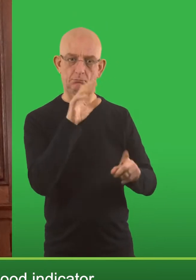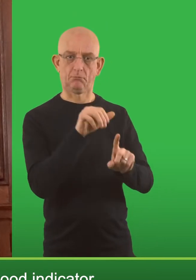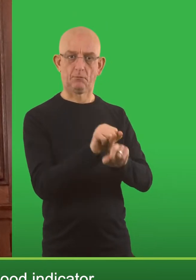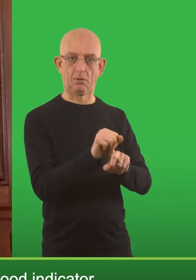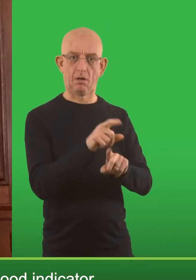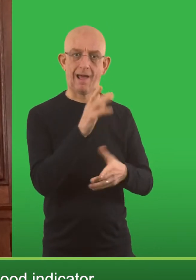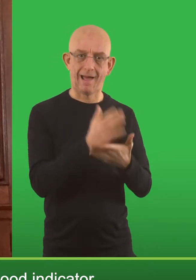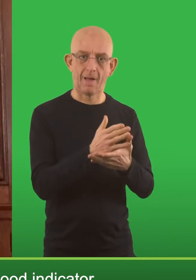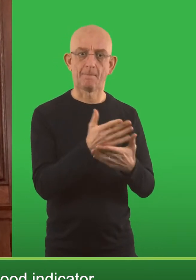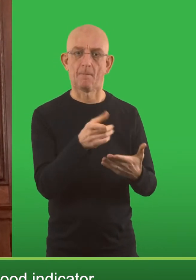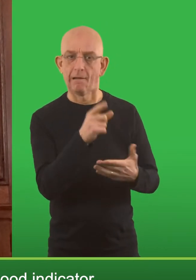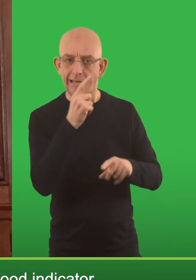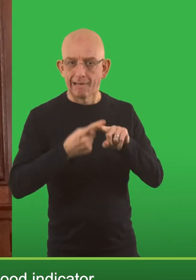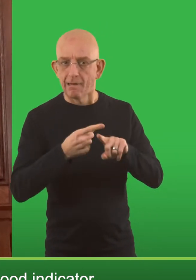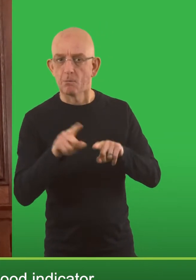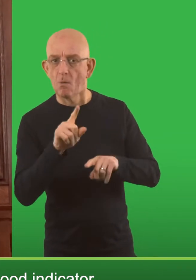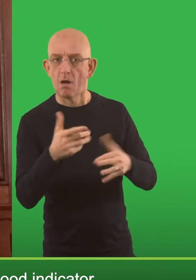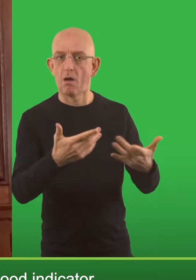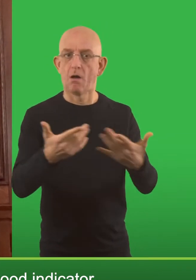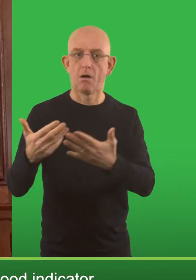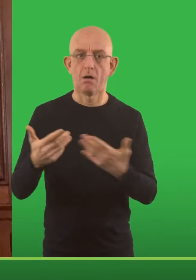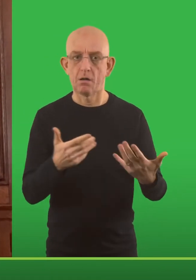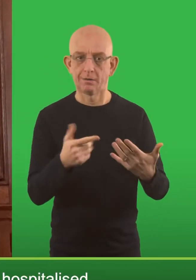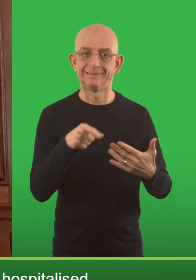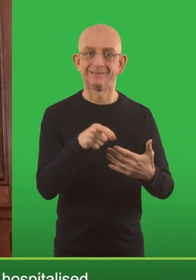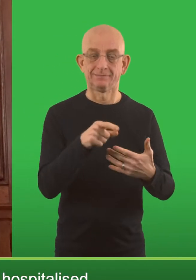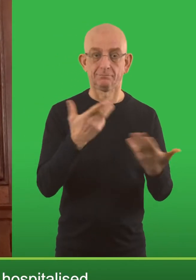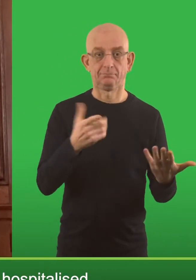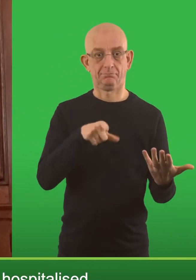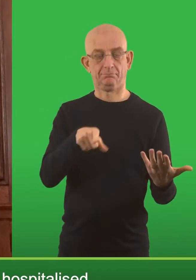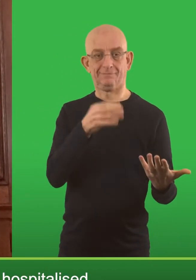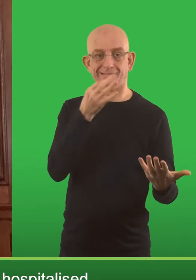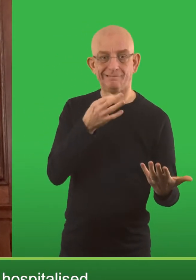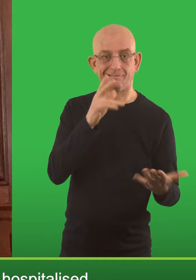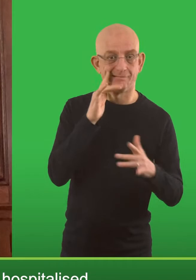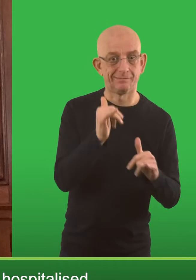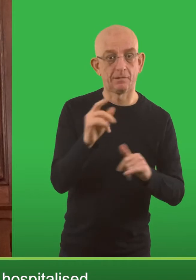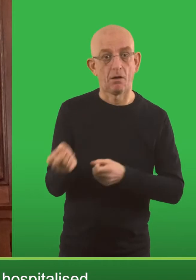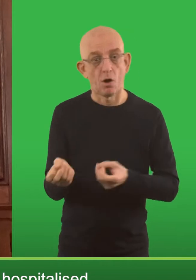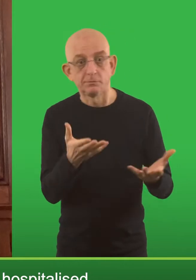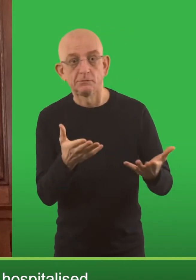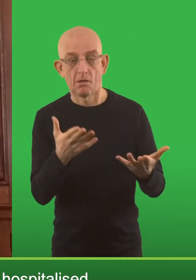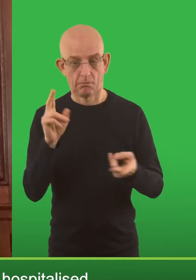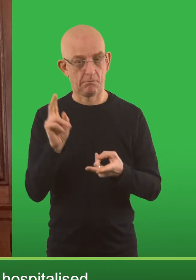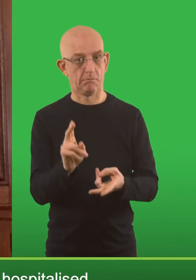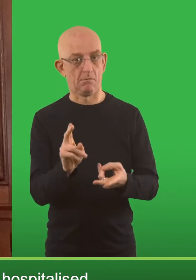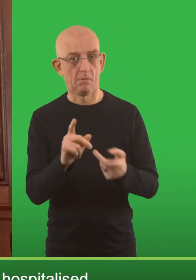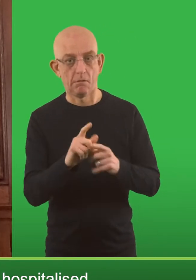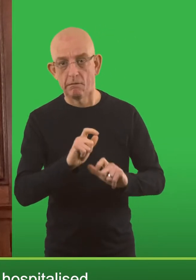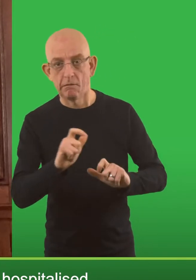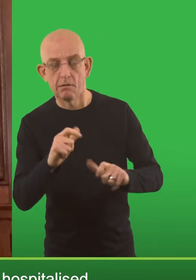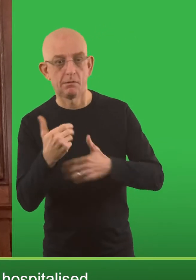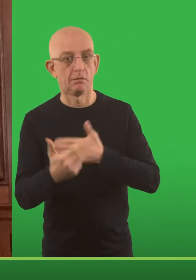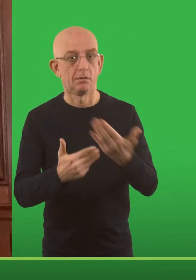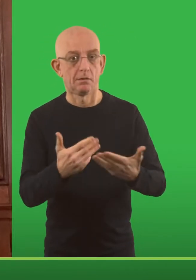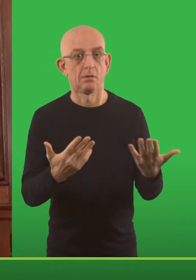positivity, which is a really good indicator of how much true illness there is there, and that's the tests of people who are hospitalised, is low